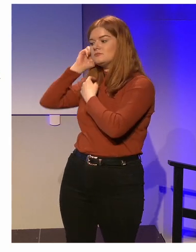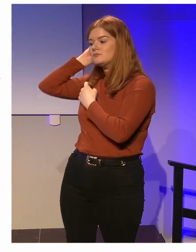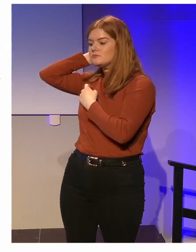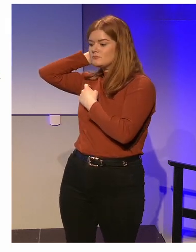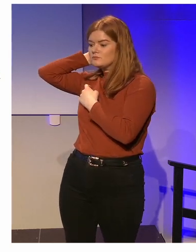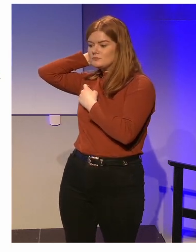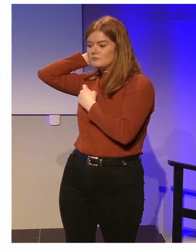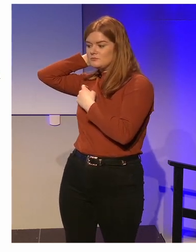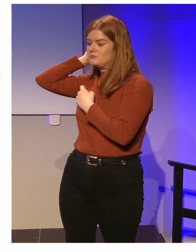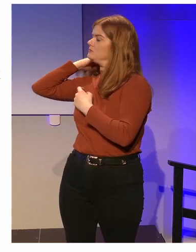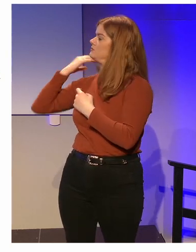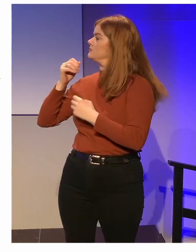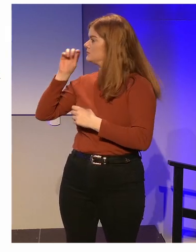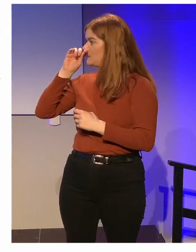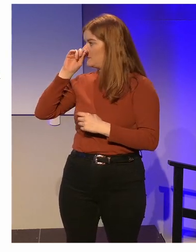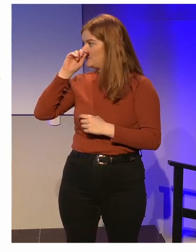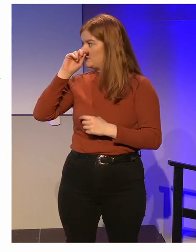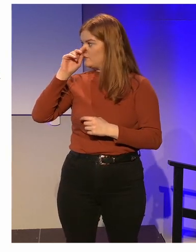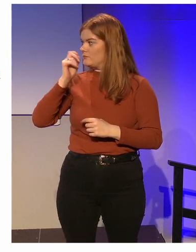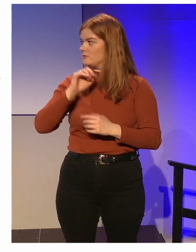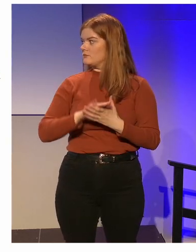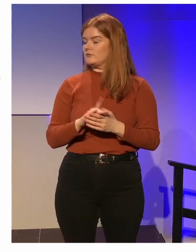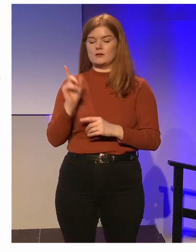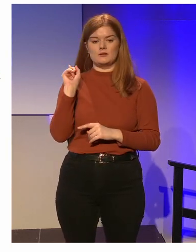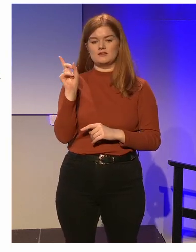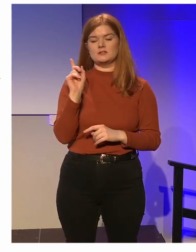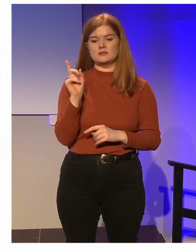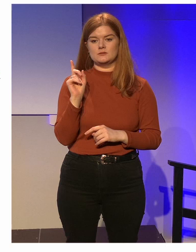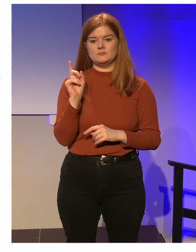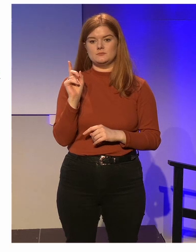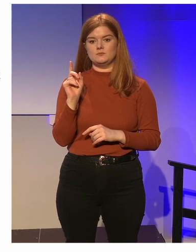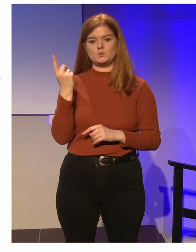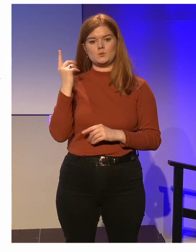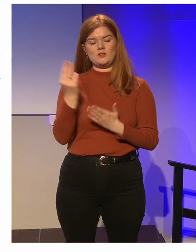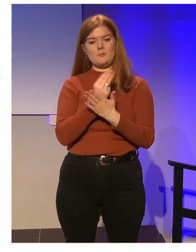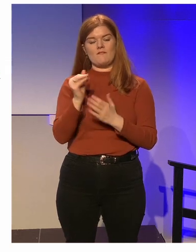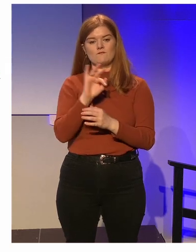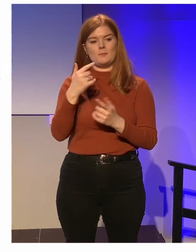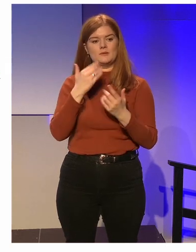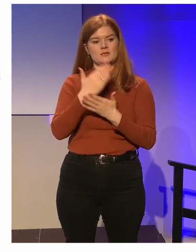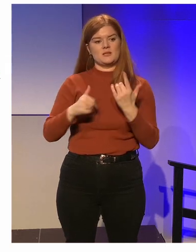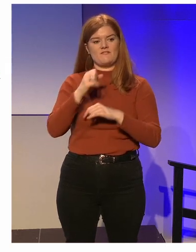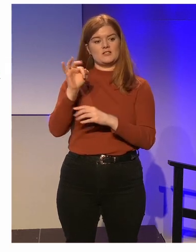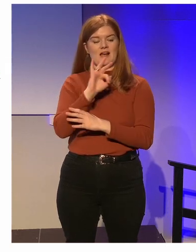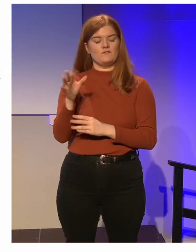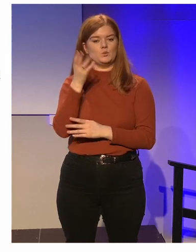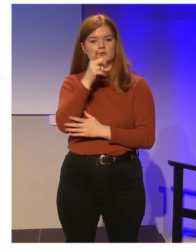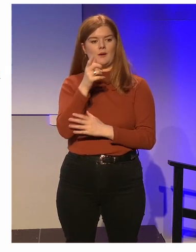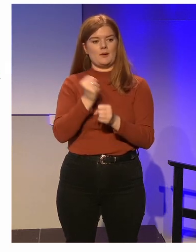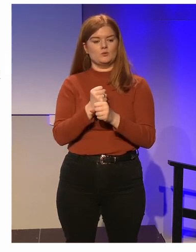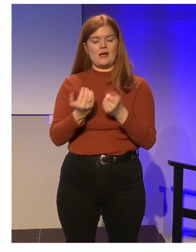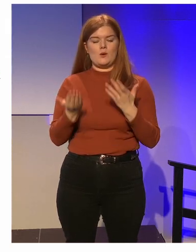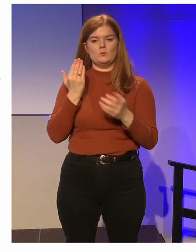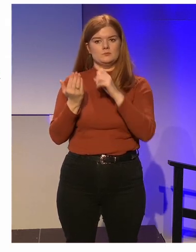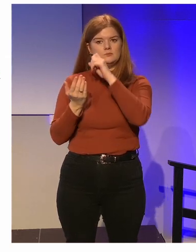Yeah. I'll click the go. So this is a piece from some of our staff. We're going to speak about